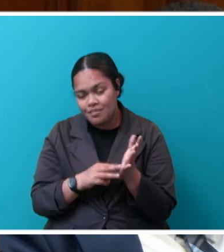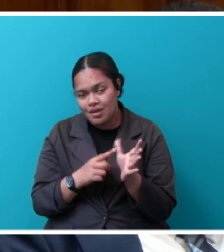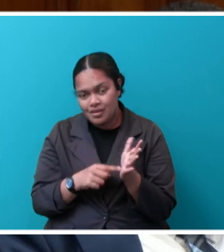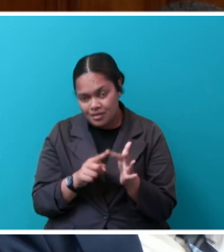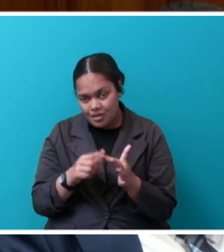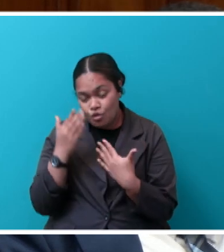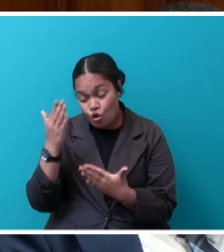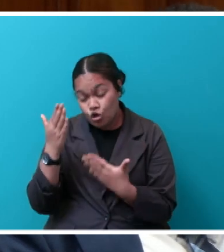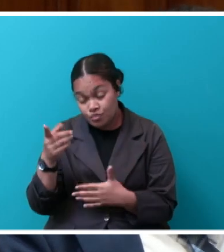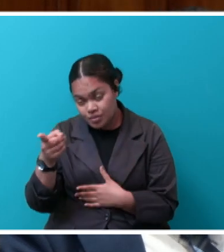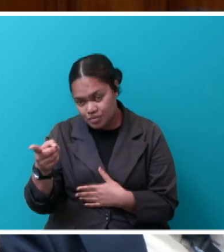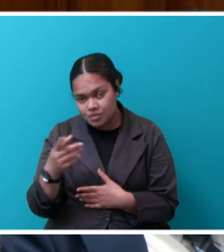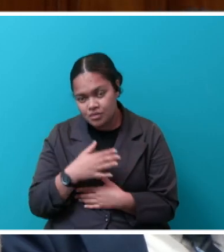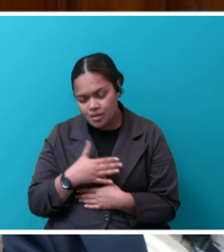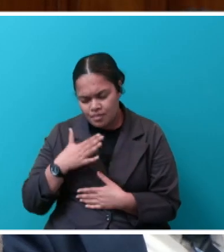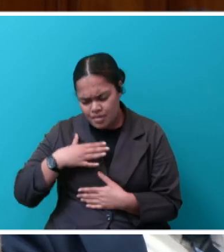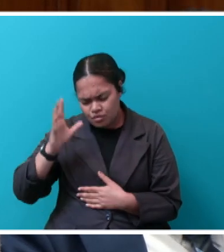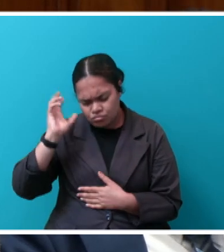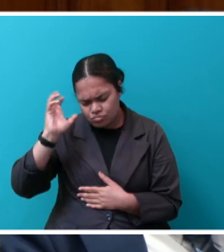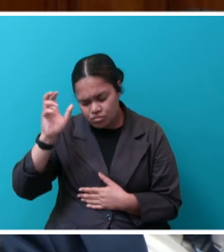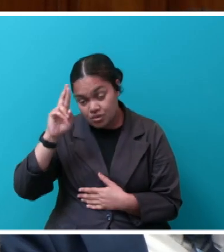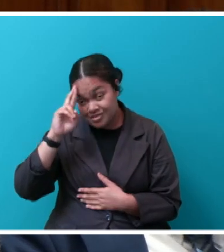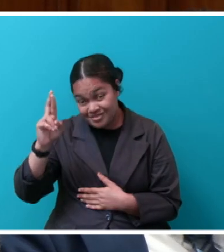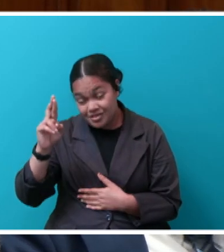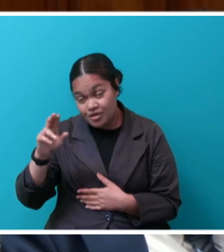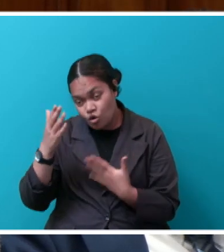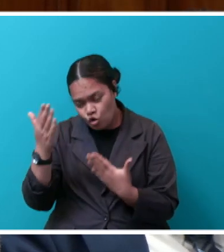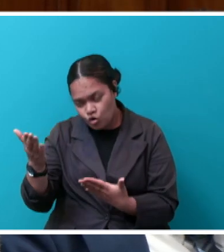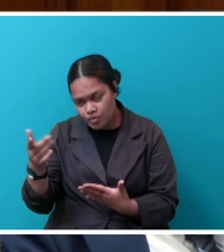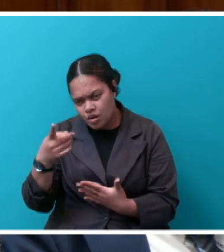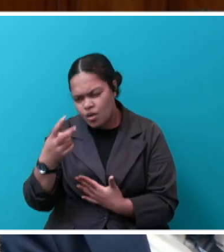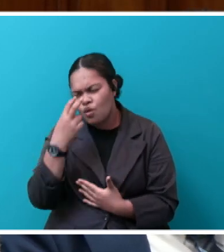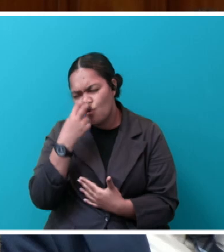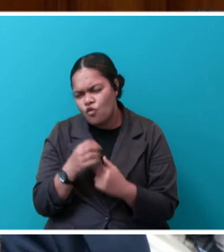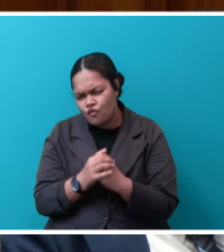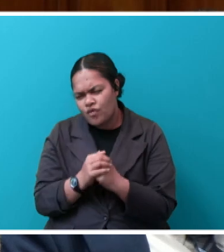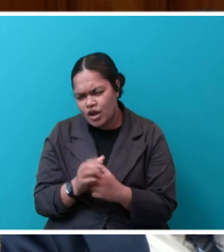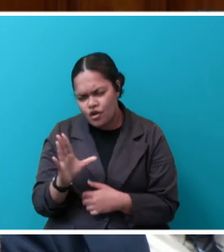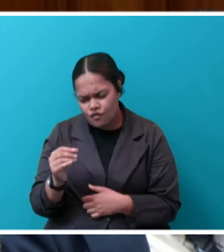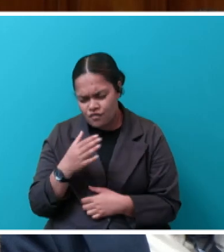Honorable Usamate's, my apologies, sir, Honorable Usamate's, is a very old friend of mine, so